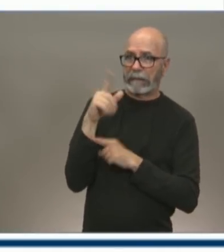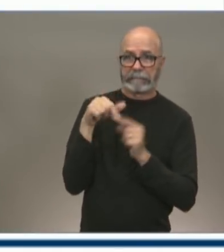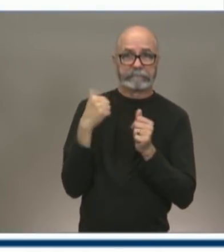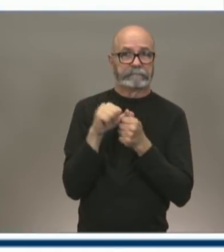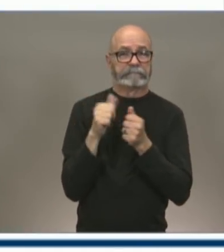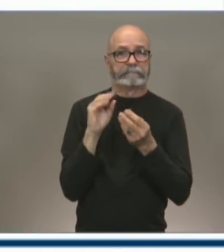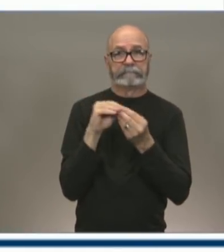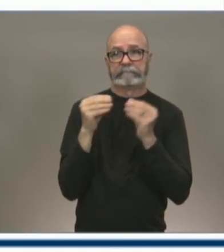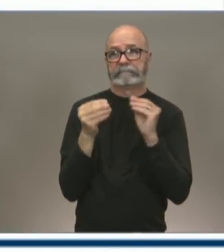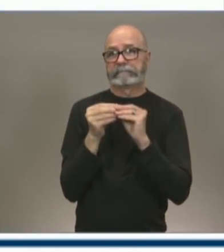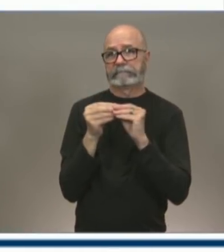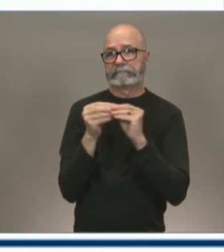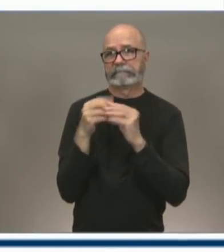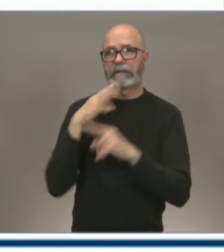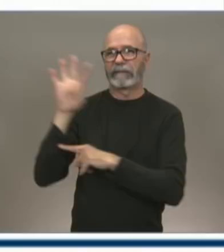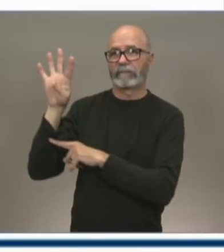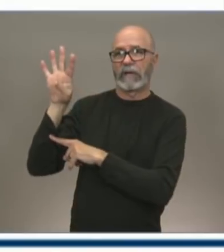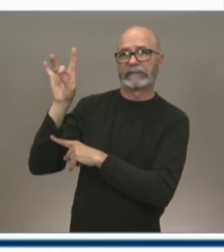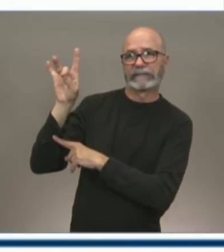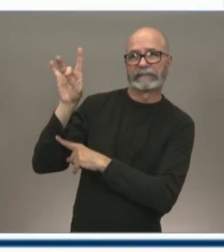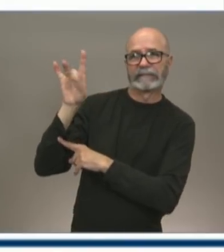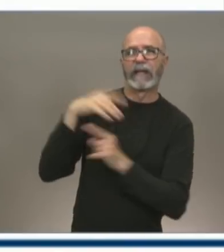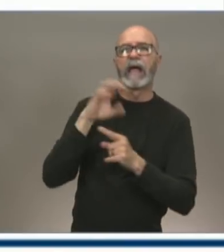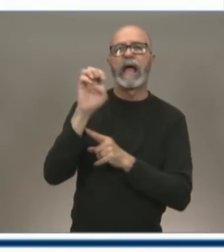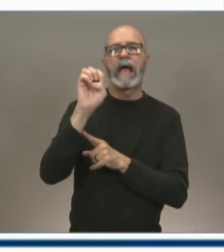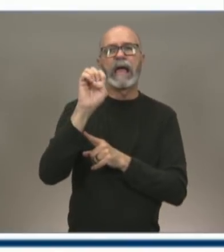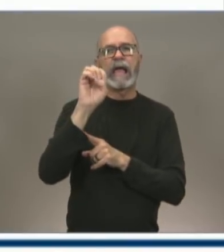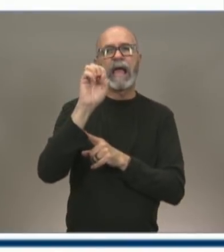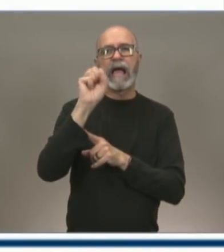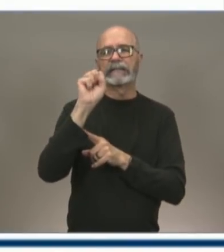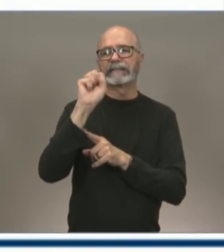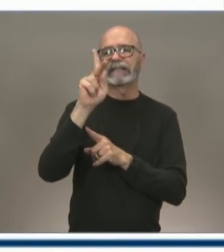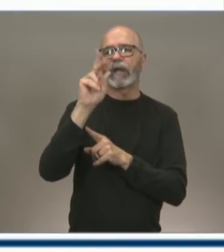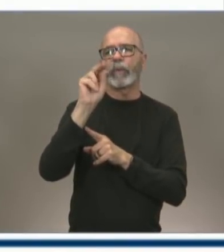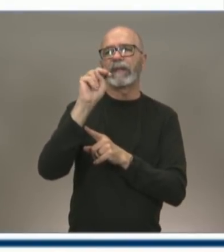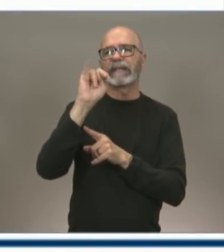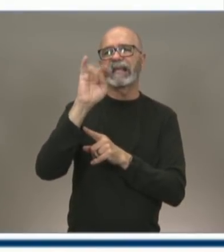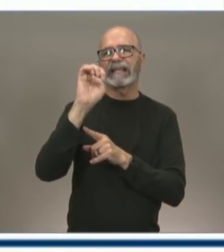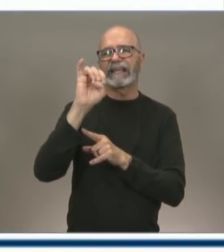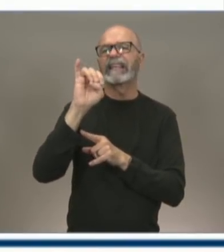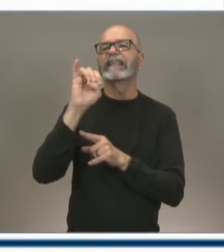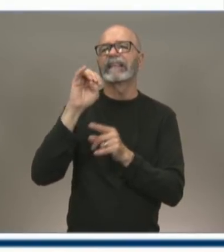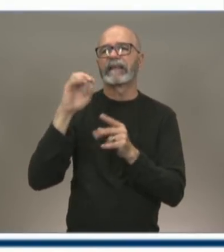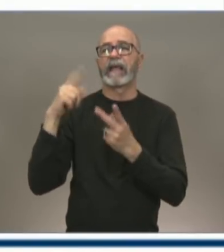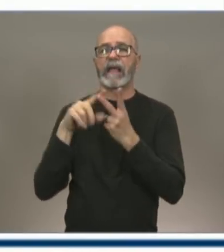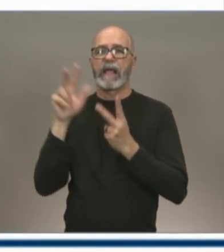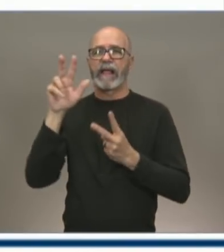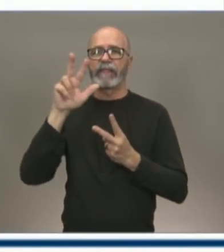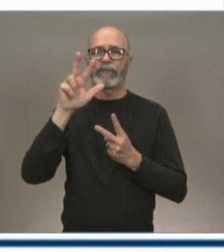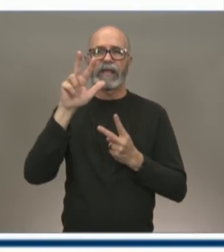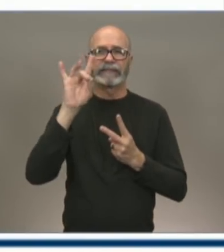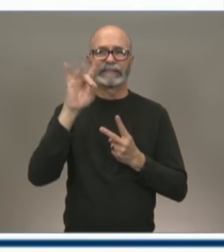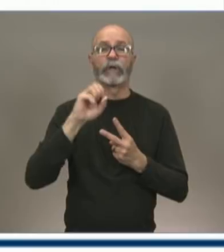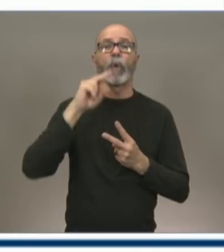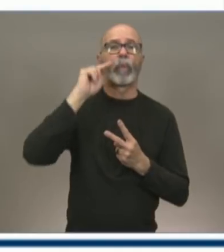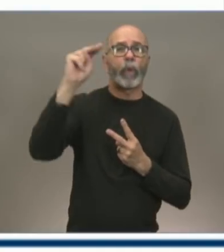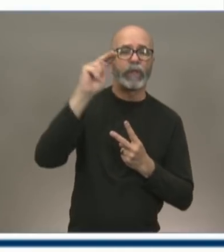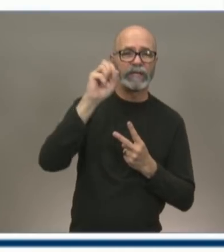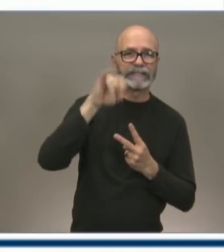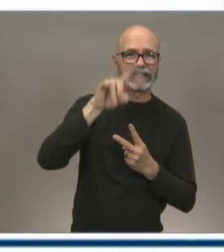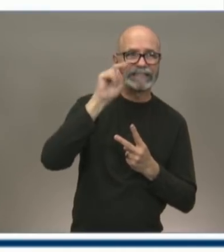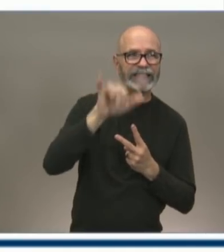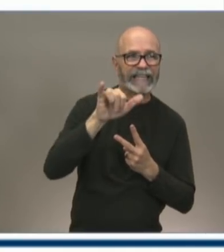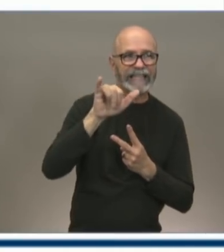48 in Eskasoni. We're building new. There's 38 in North Sydney, 36 in New Waterford. So we continue to look